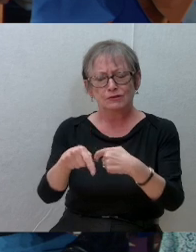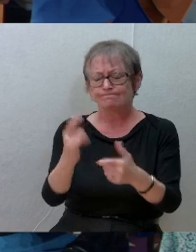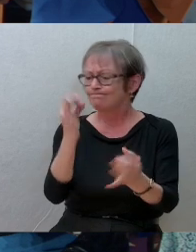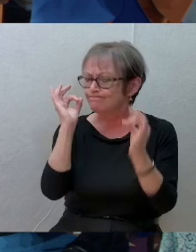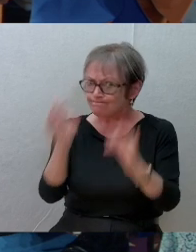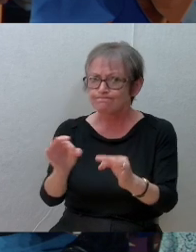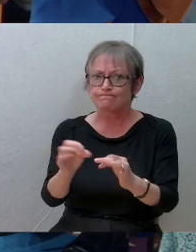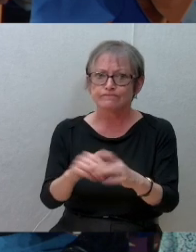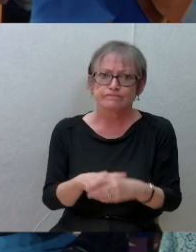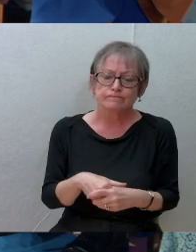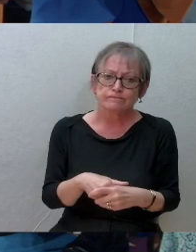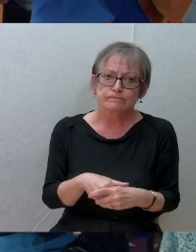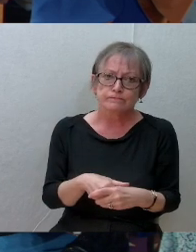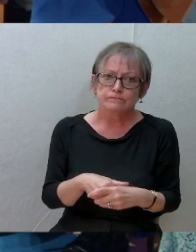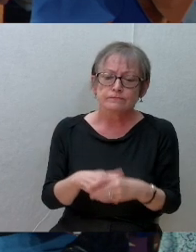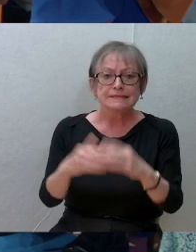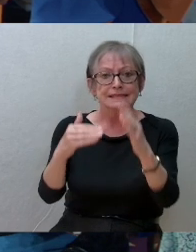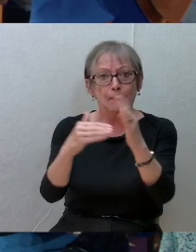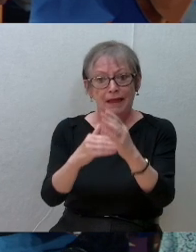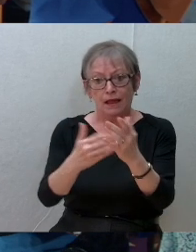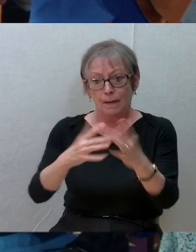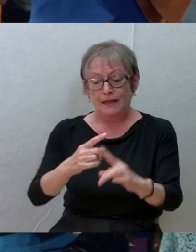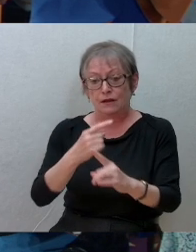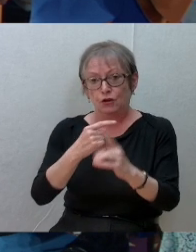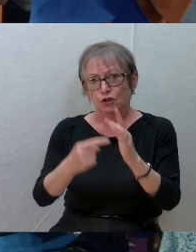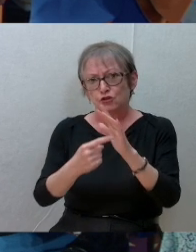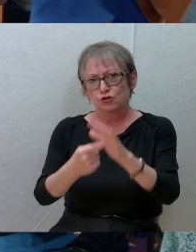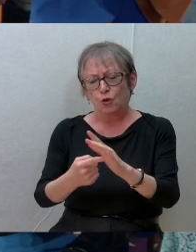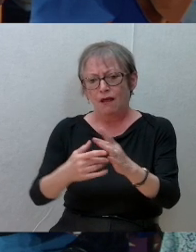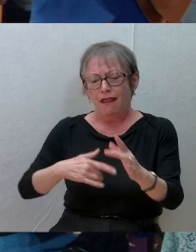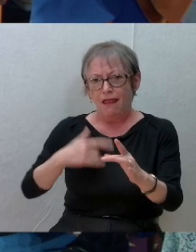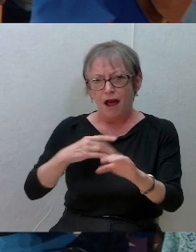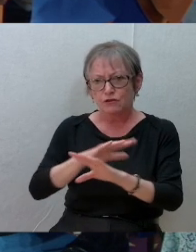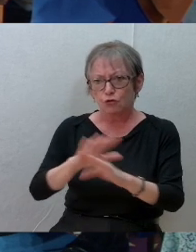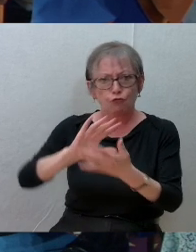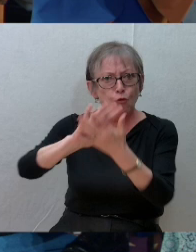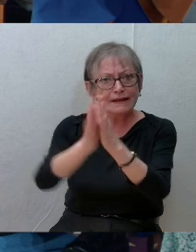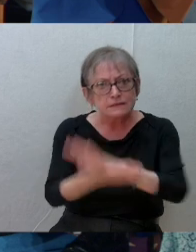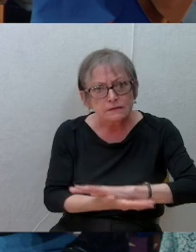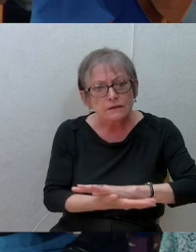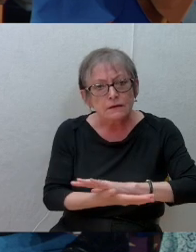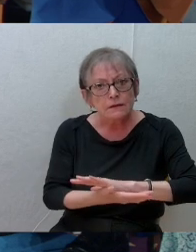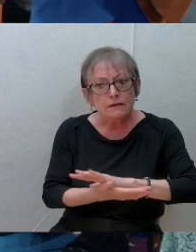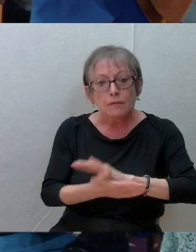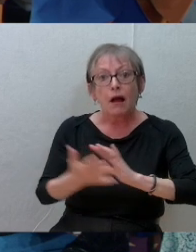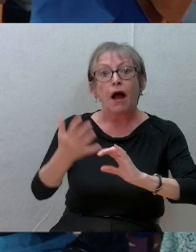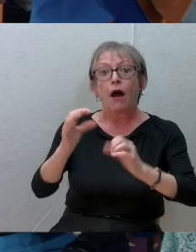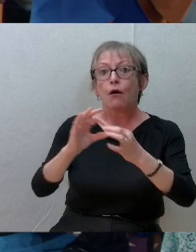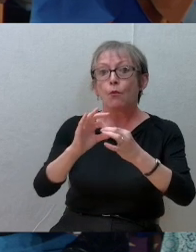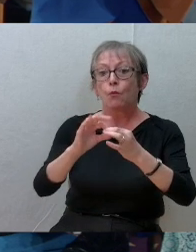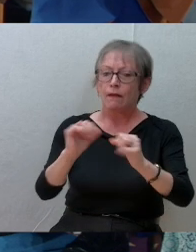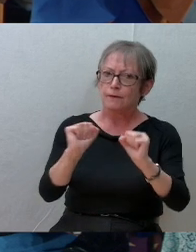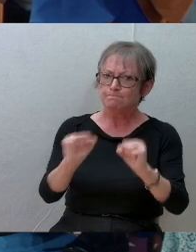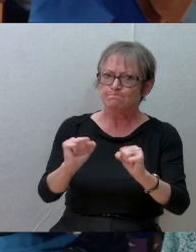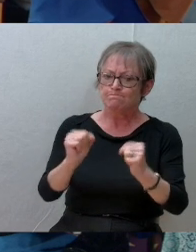vital. Sabir has shown that lives need not be completely ruined, but that with resilience and